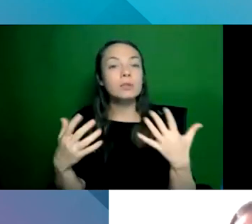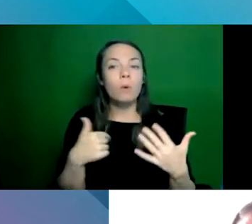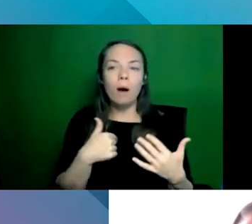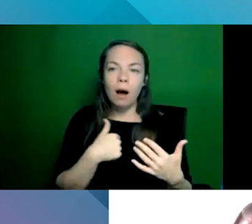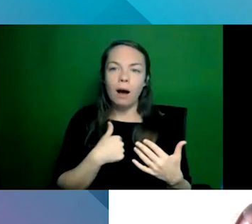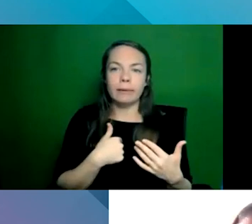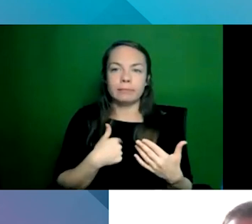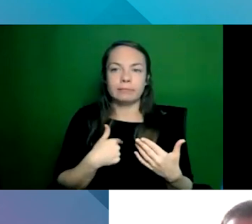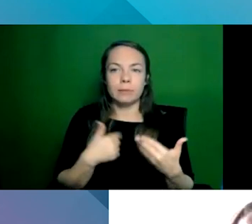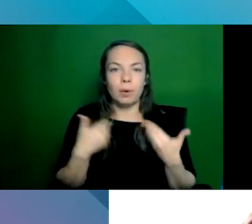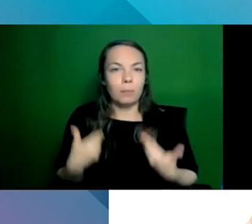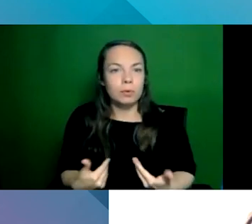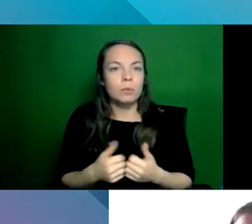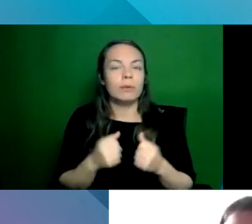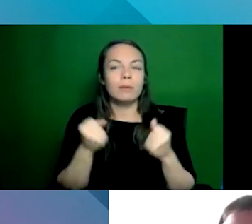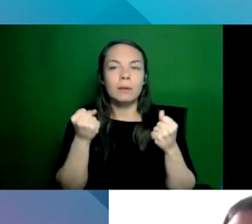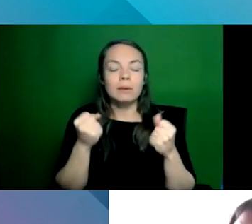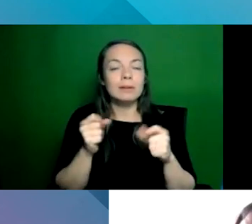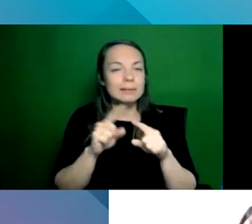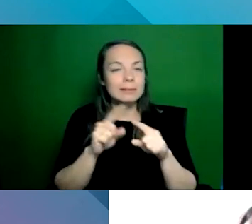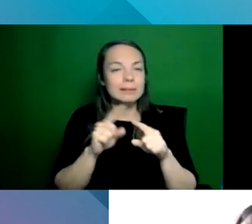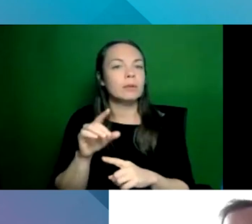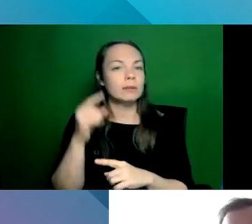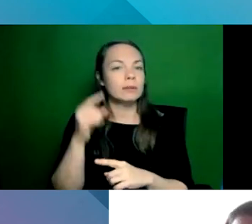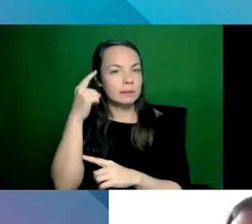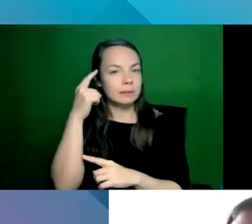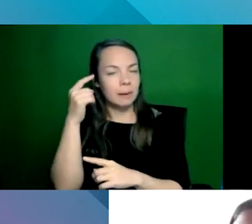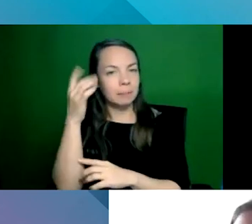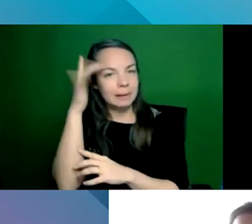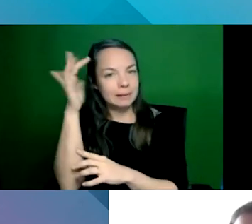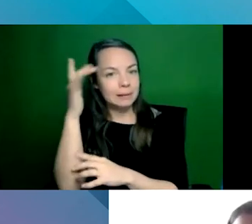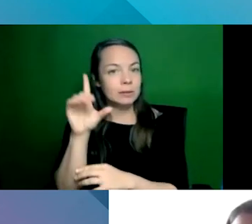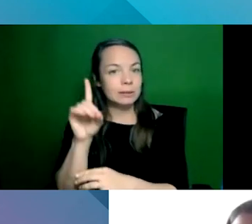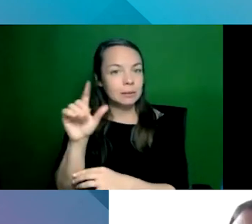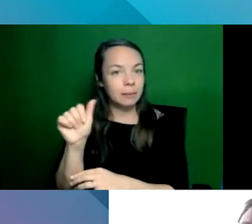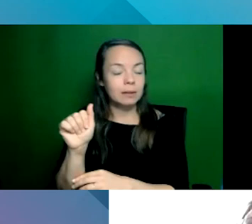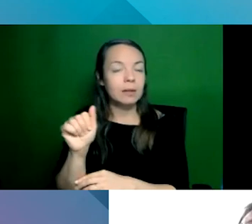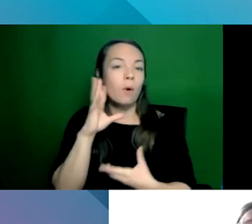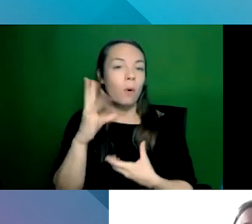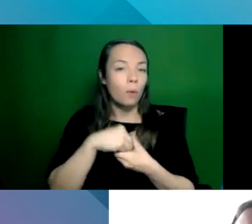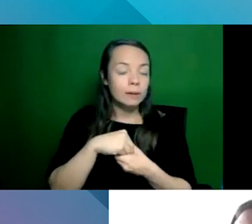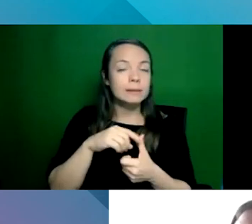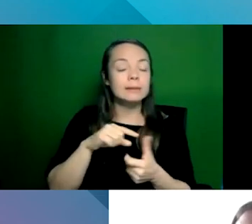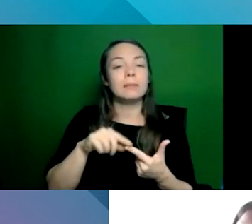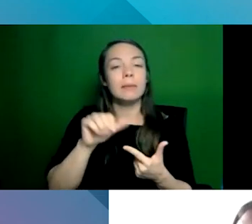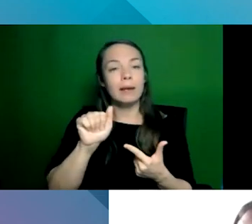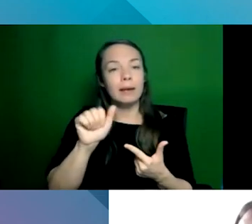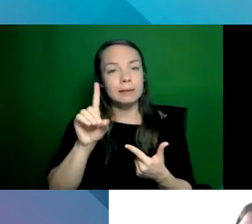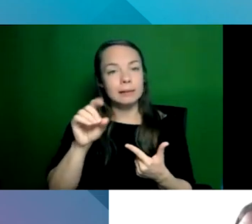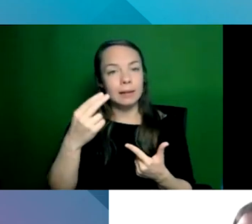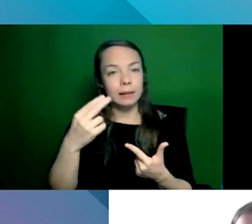multiple intellectual or developmental disabilities, autism and ADHD, PTSD, like, I exist in all those